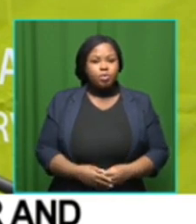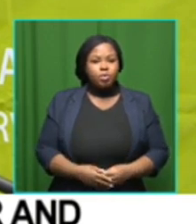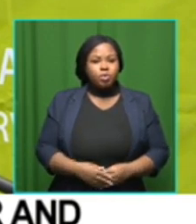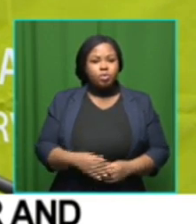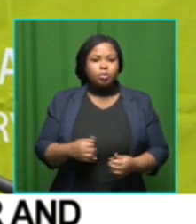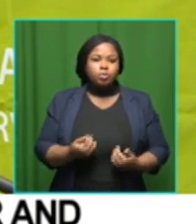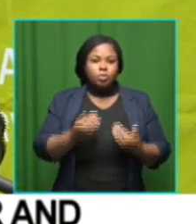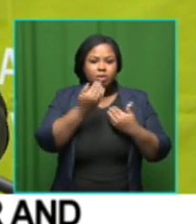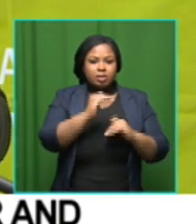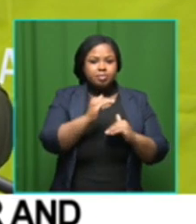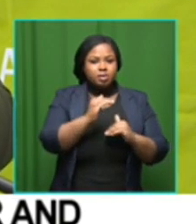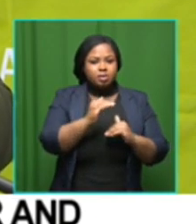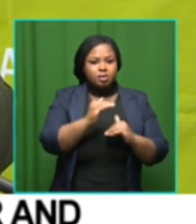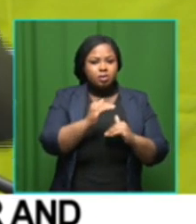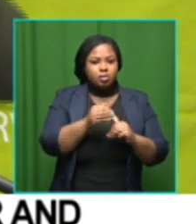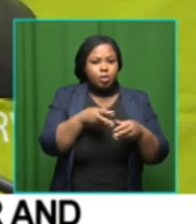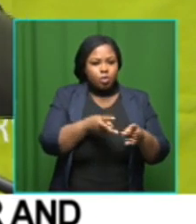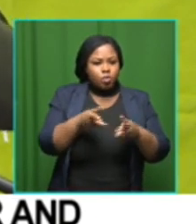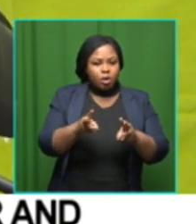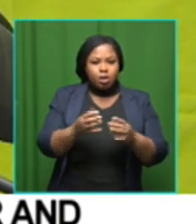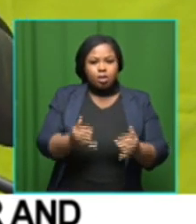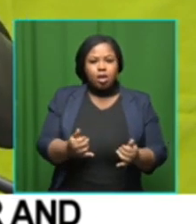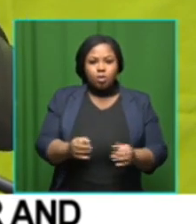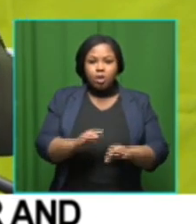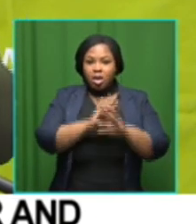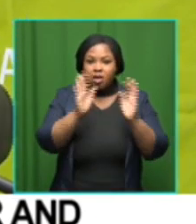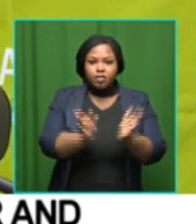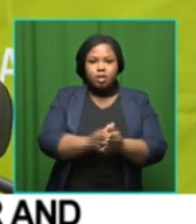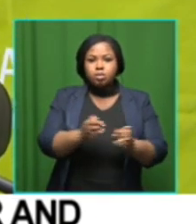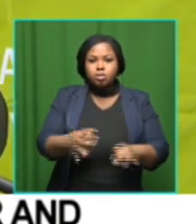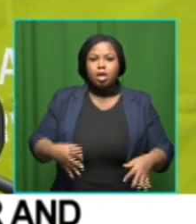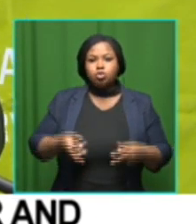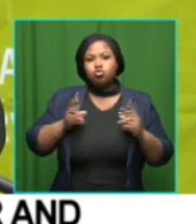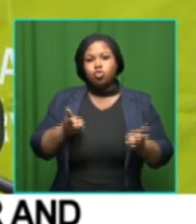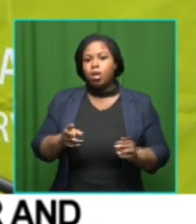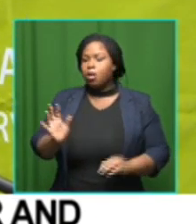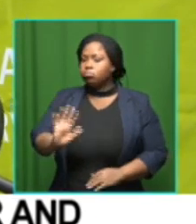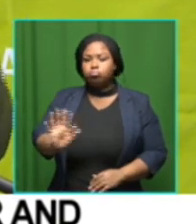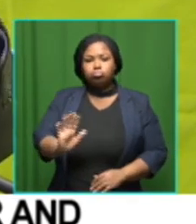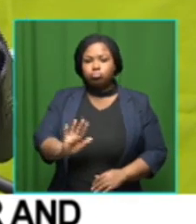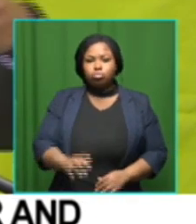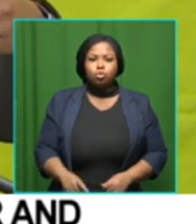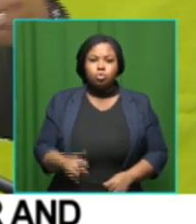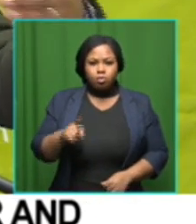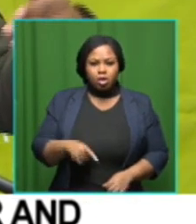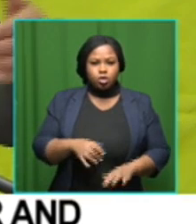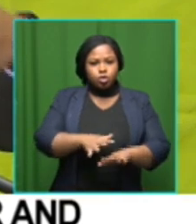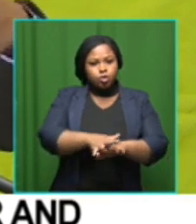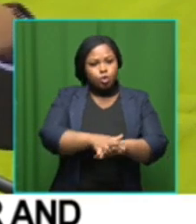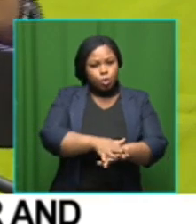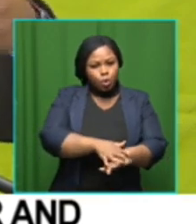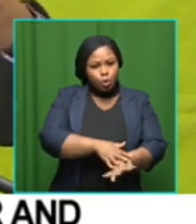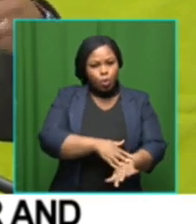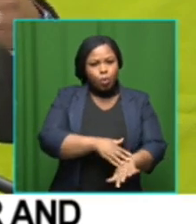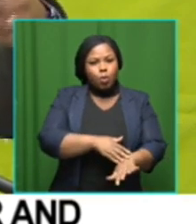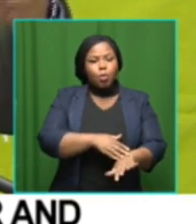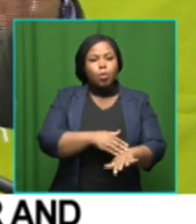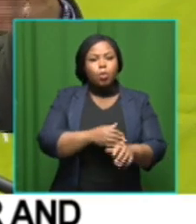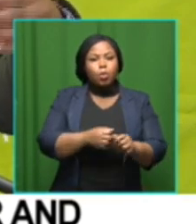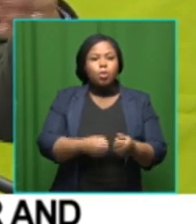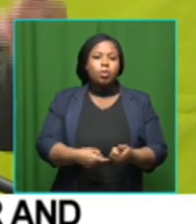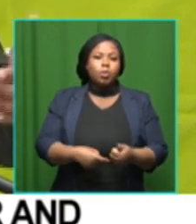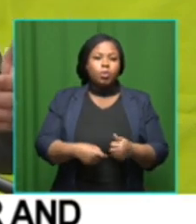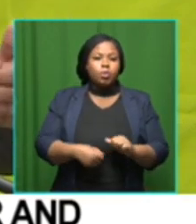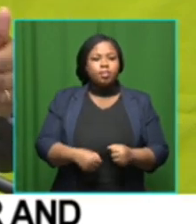measures, we are not going to just simply kickstart everything. I think we'll have to gradually introduce life back as